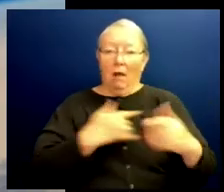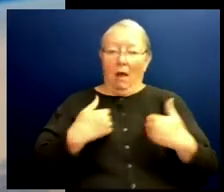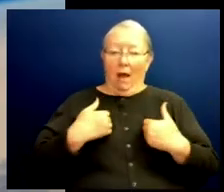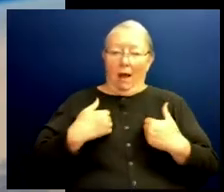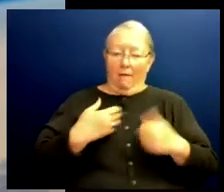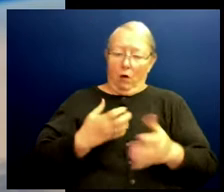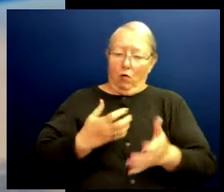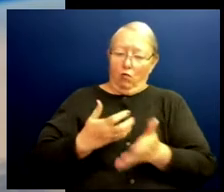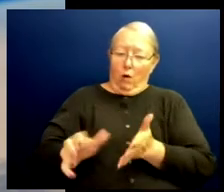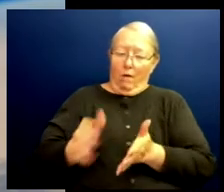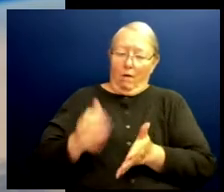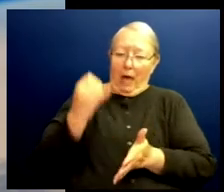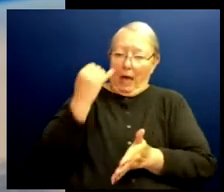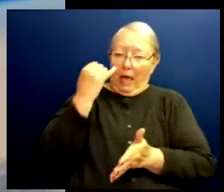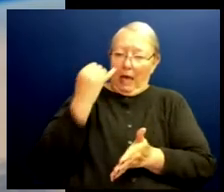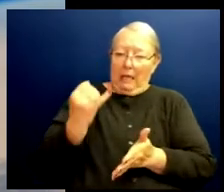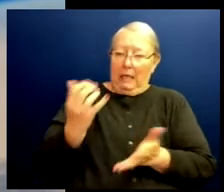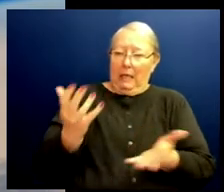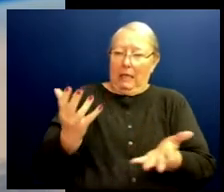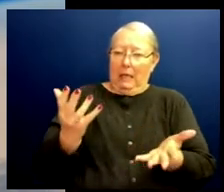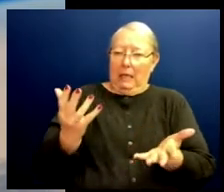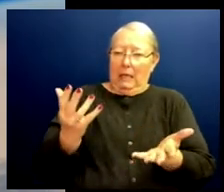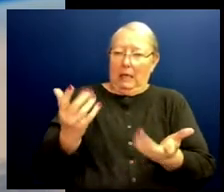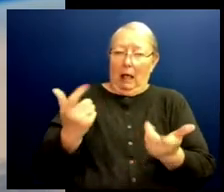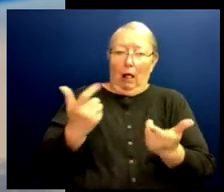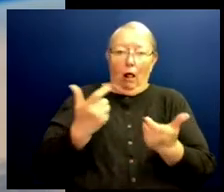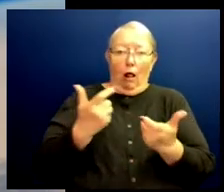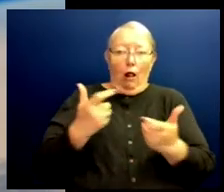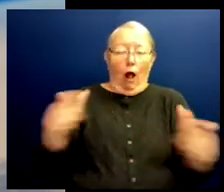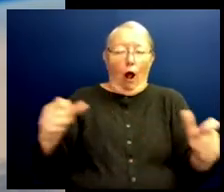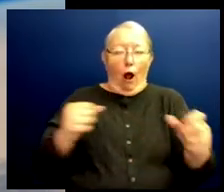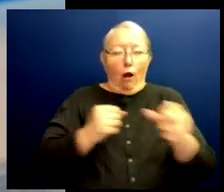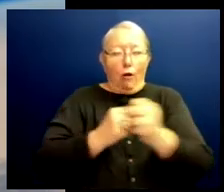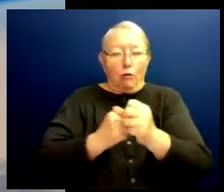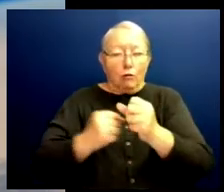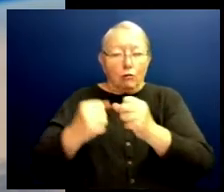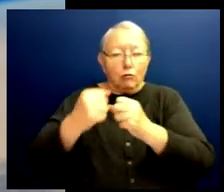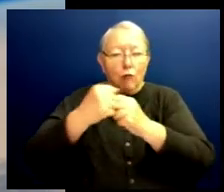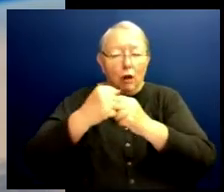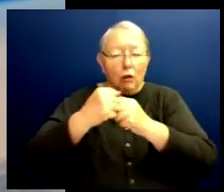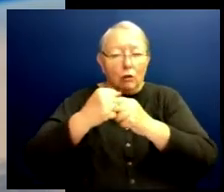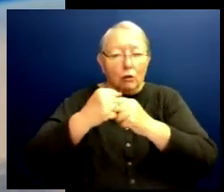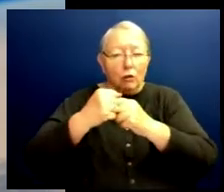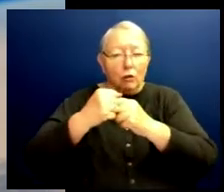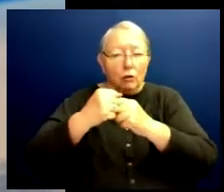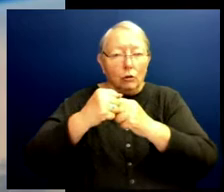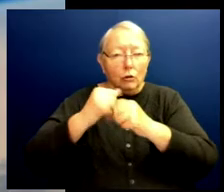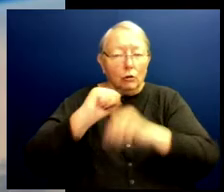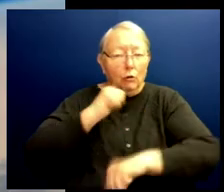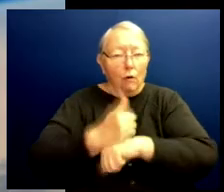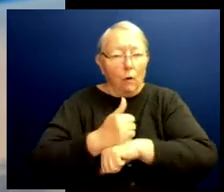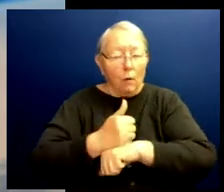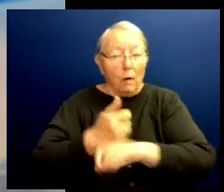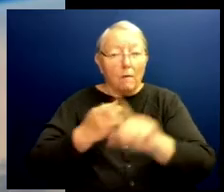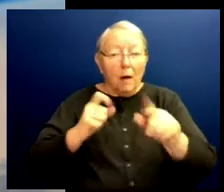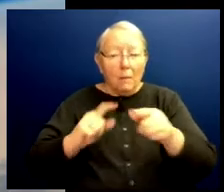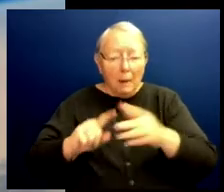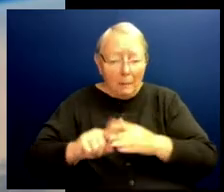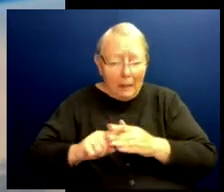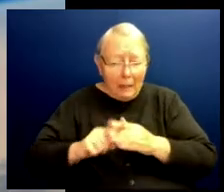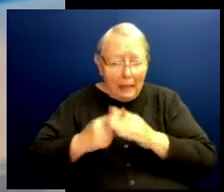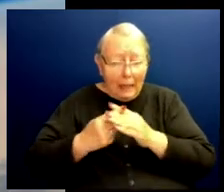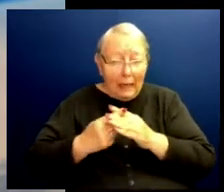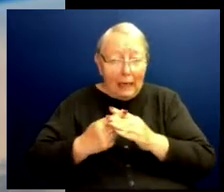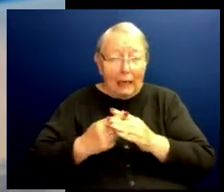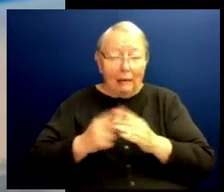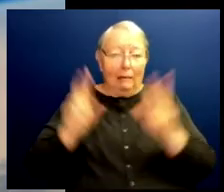how large-scale structures formed in the universe. That is, from the earliest moments of the Big Bang